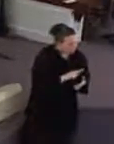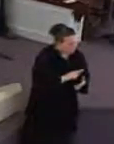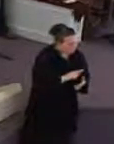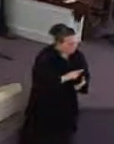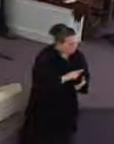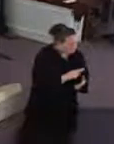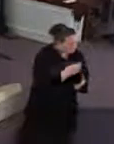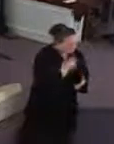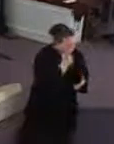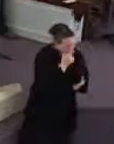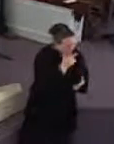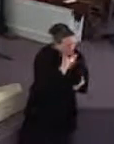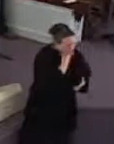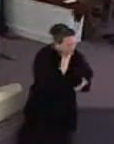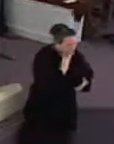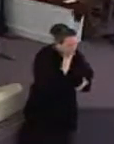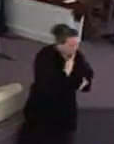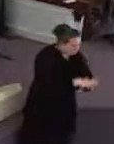mad men.